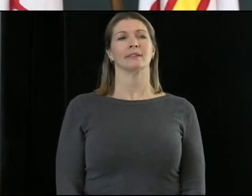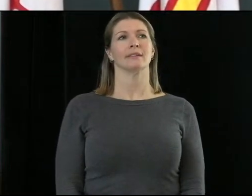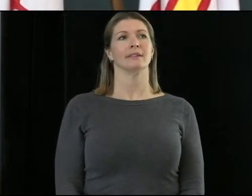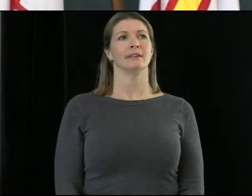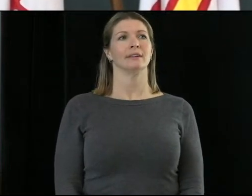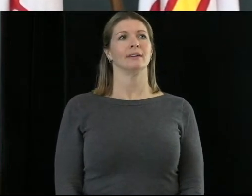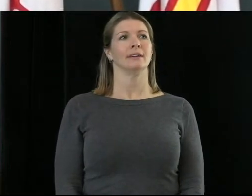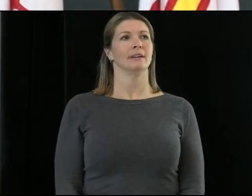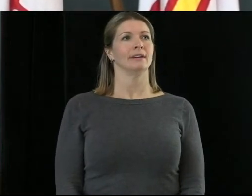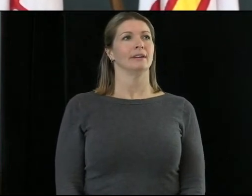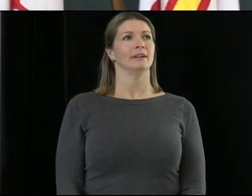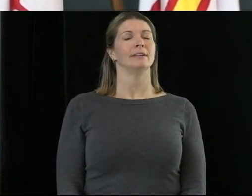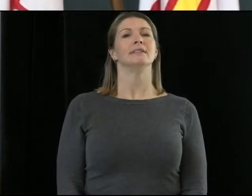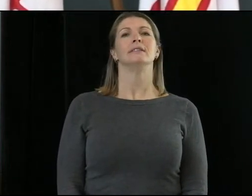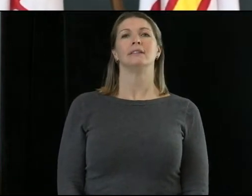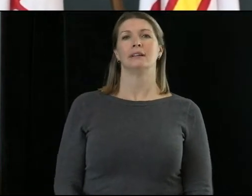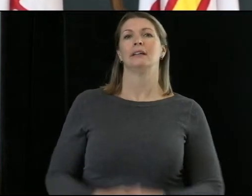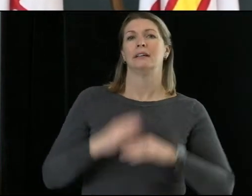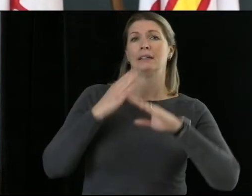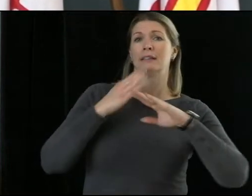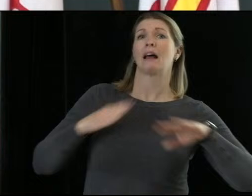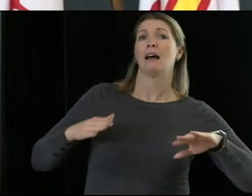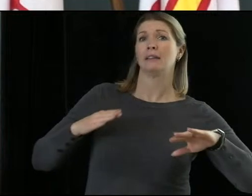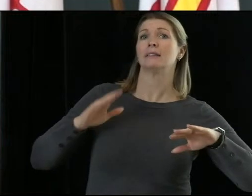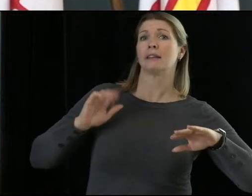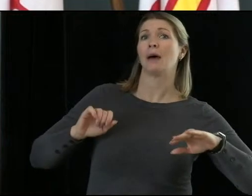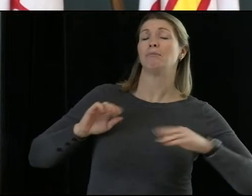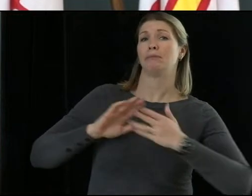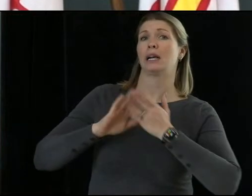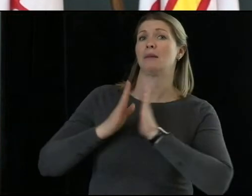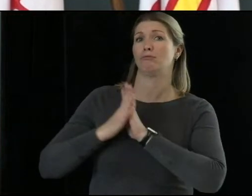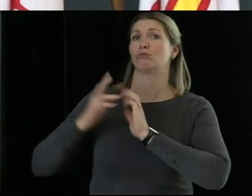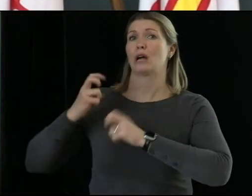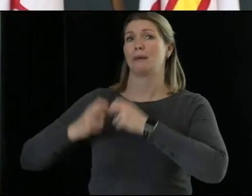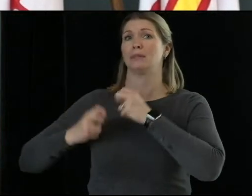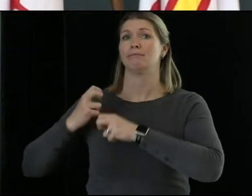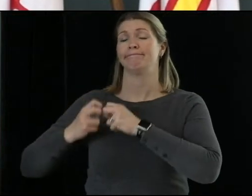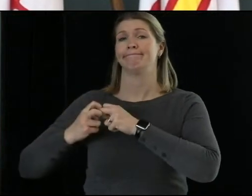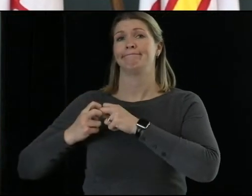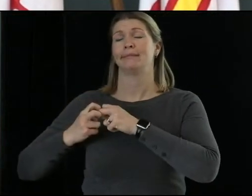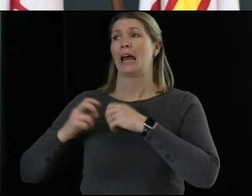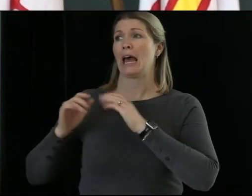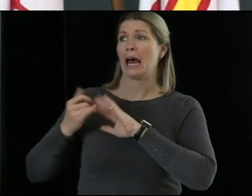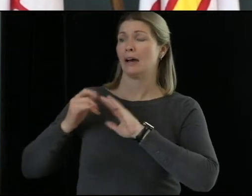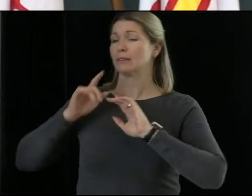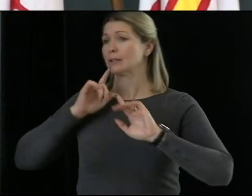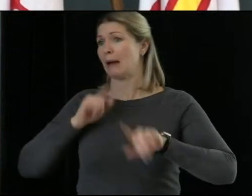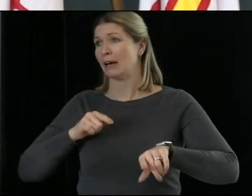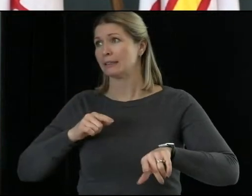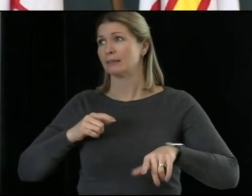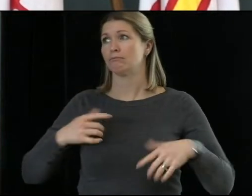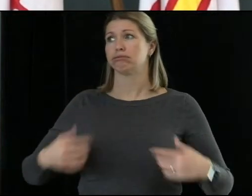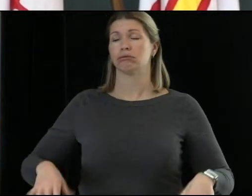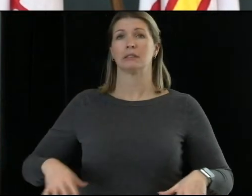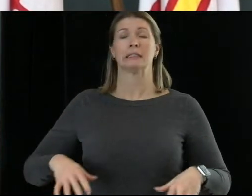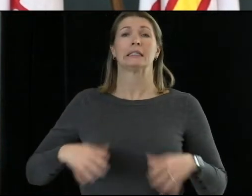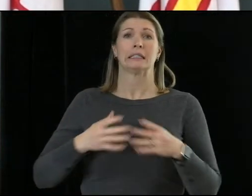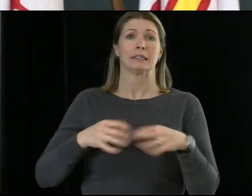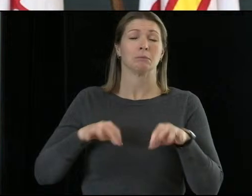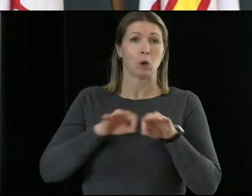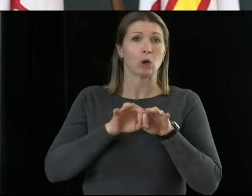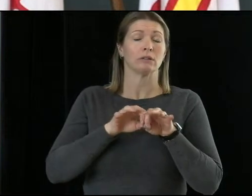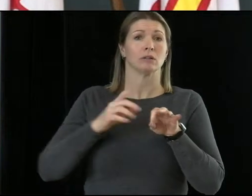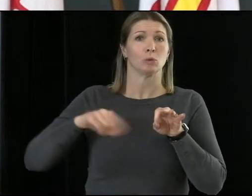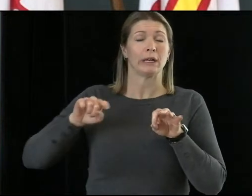Silence is part of the problem, and I know these events, it's hard to know what to do or how to respond, but I think it's important that we're